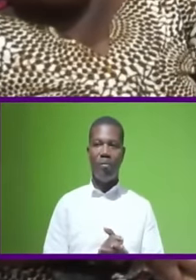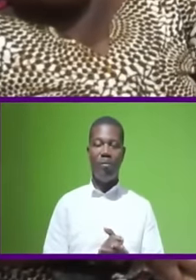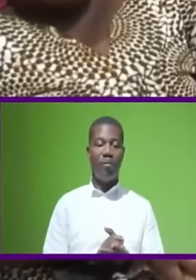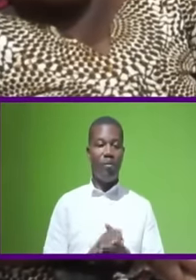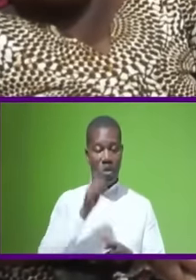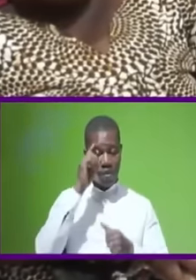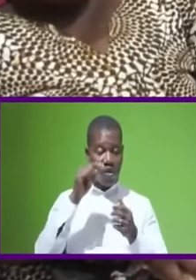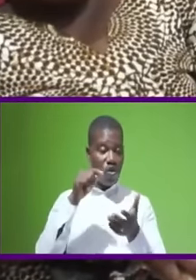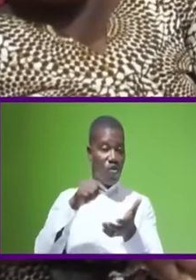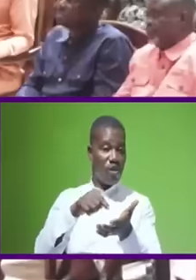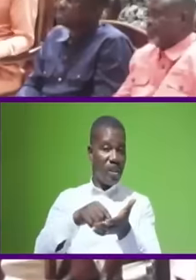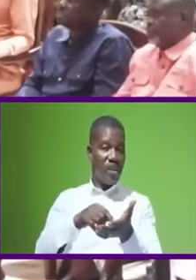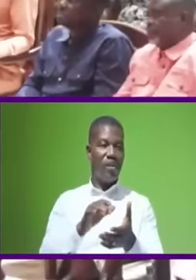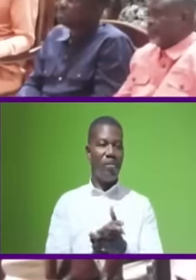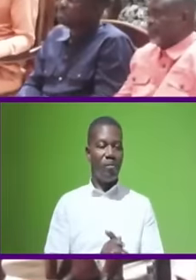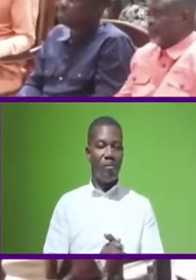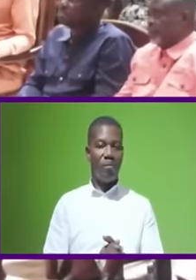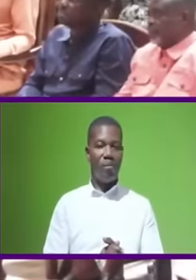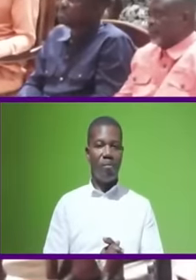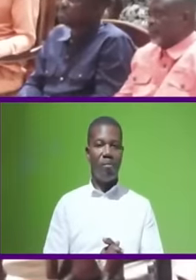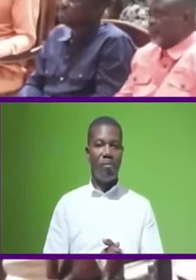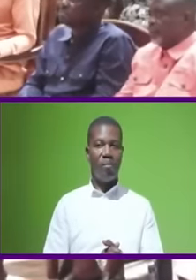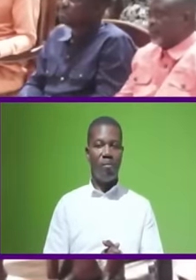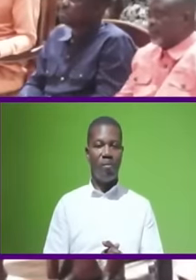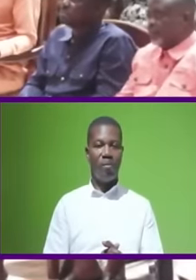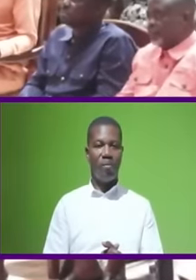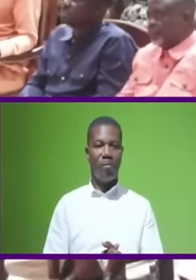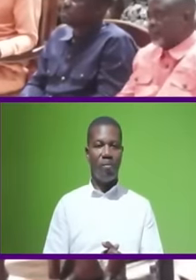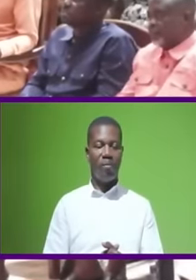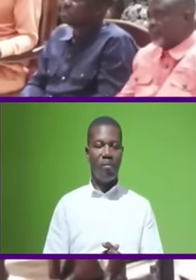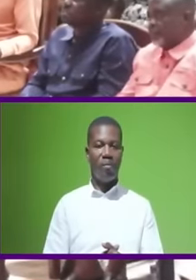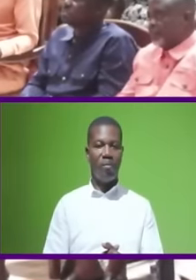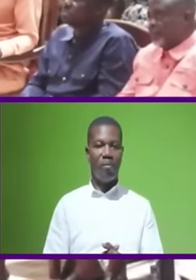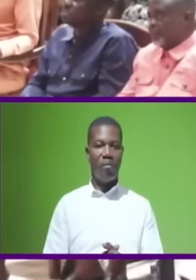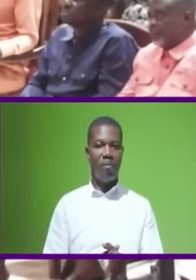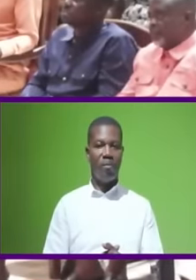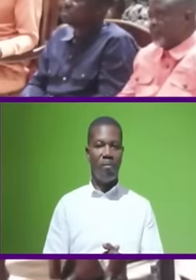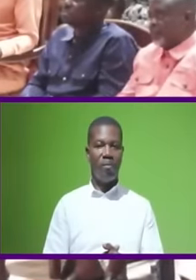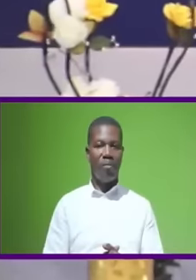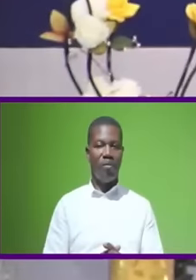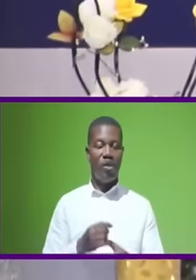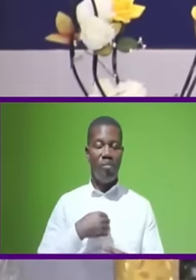Went it. So it is because of this.